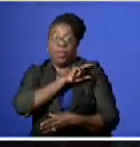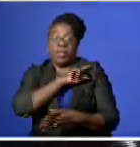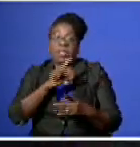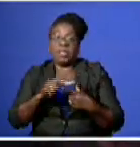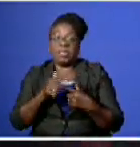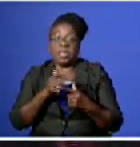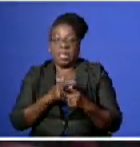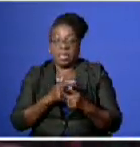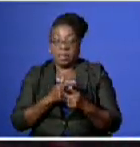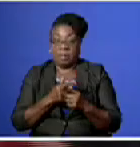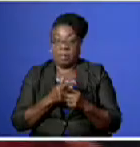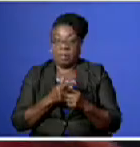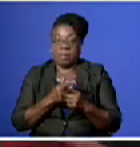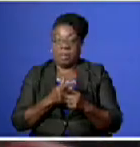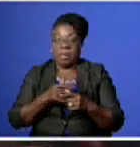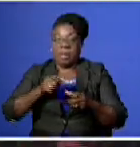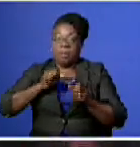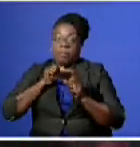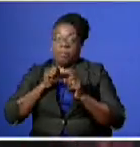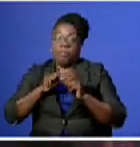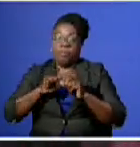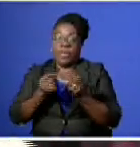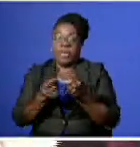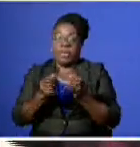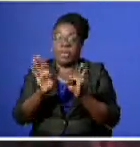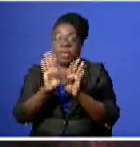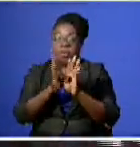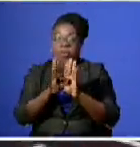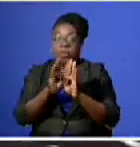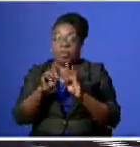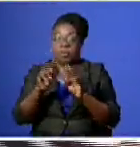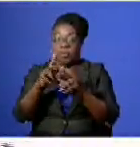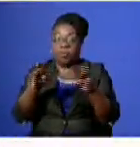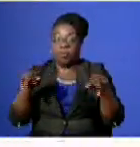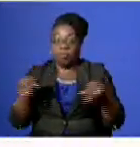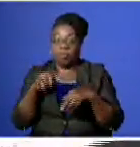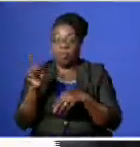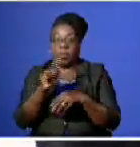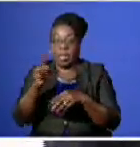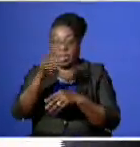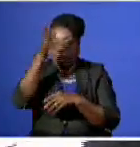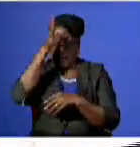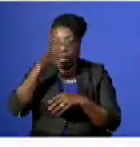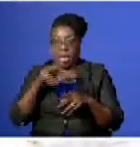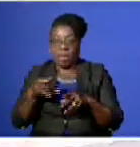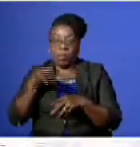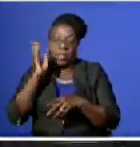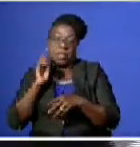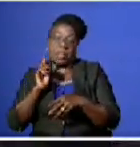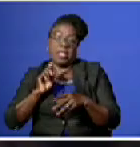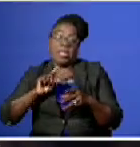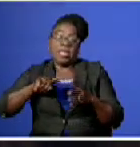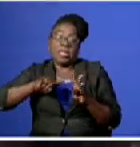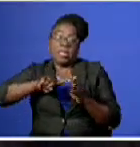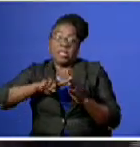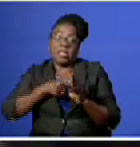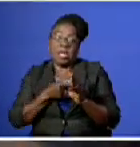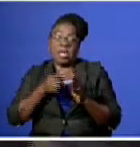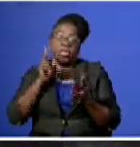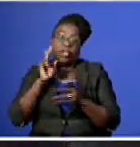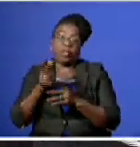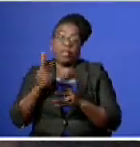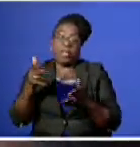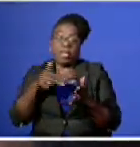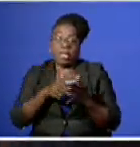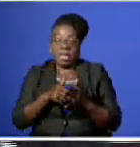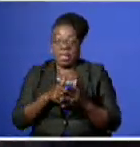Officers then breached the door to the room where he was, where he again opened fire on the officers, and this time the